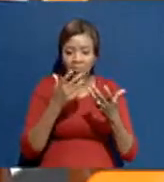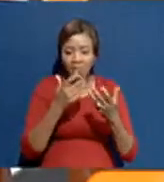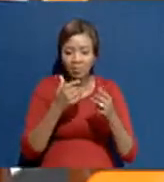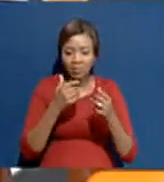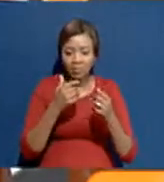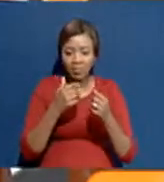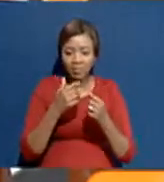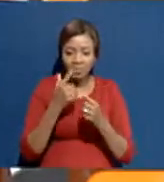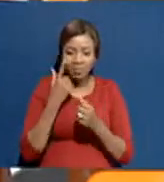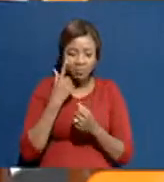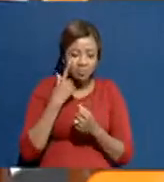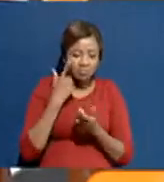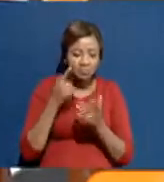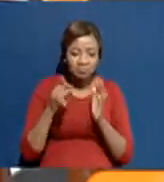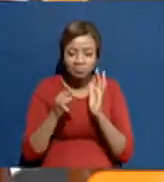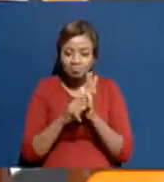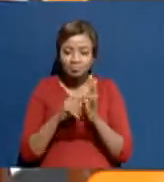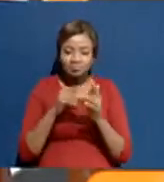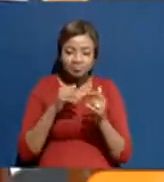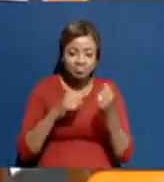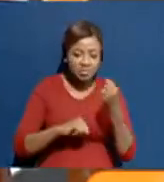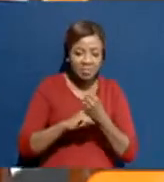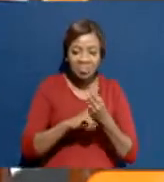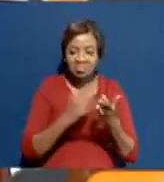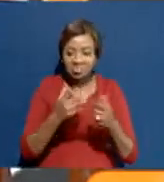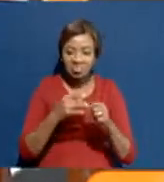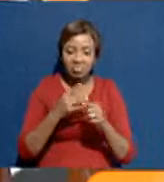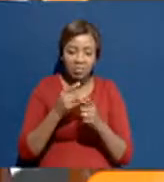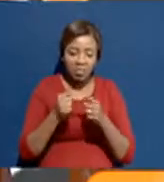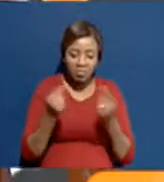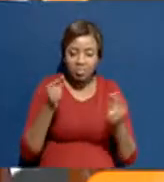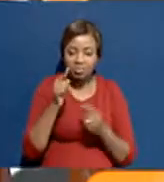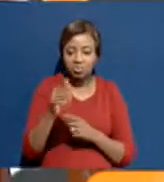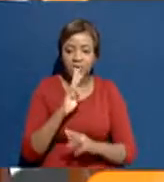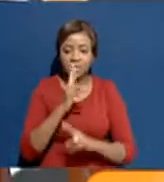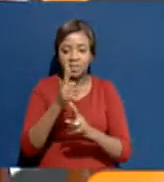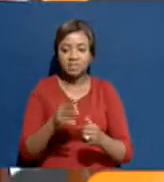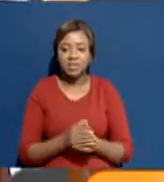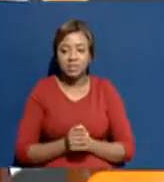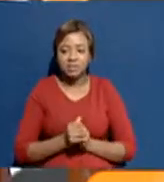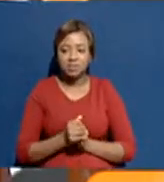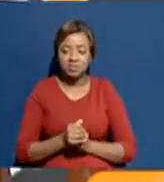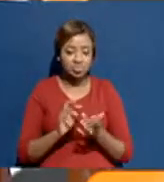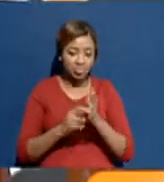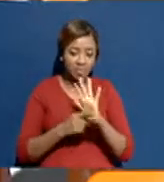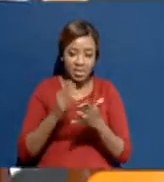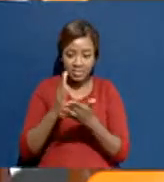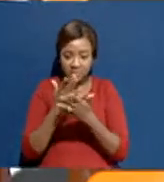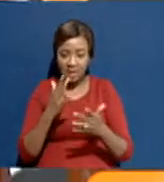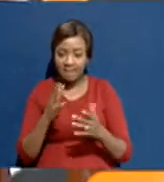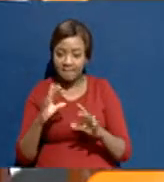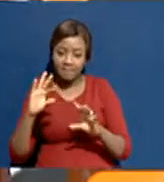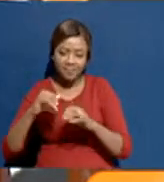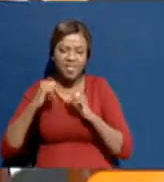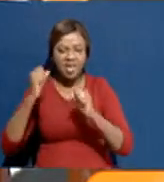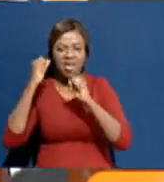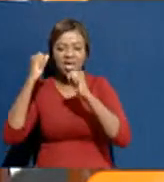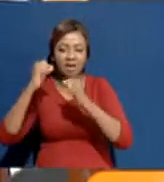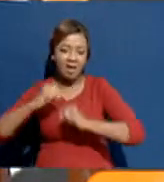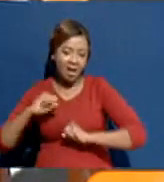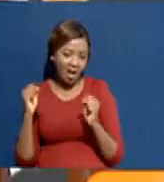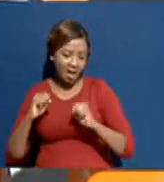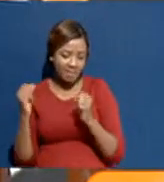country voting for one person, another 50% voting for, you are obviously going to annoy a group. And